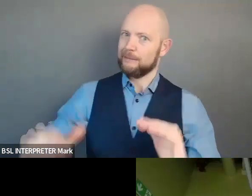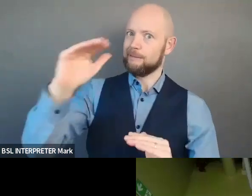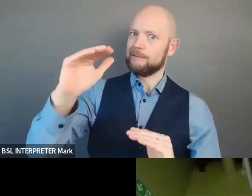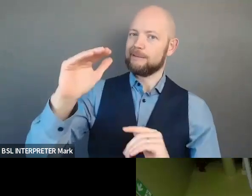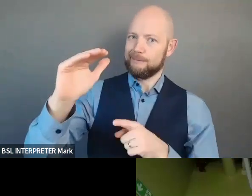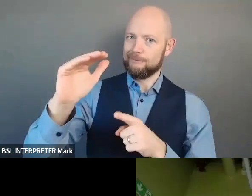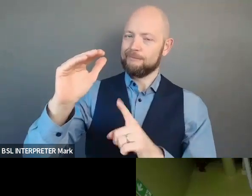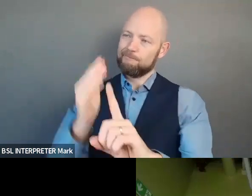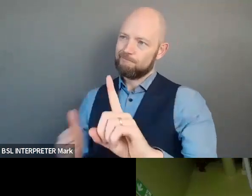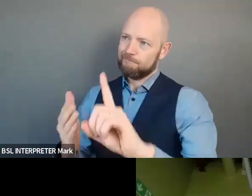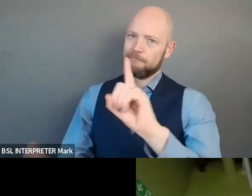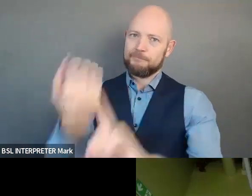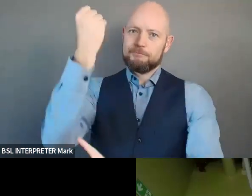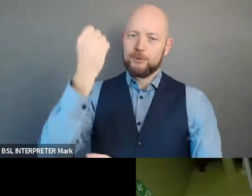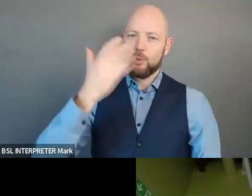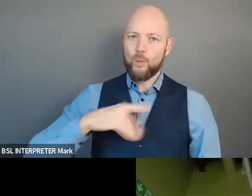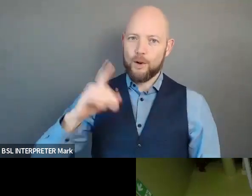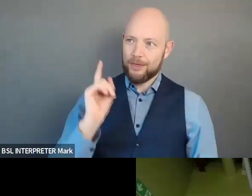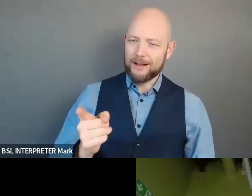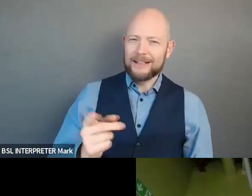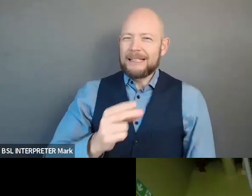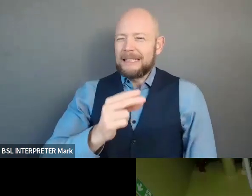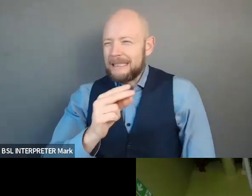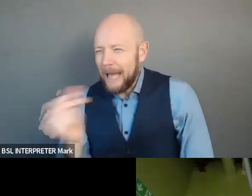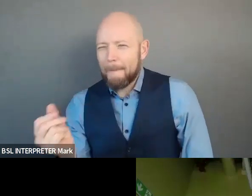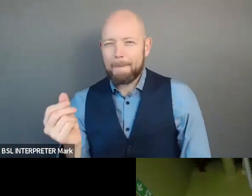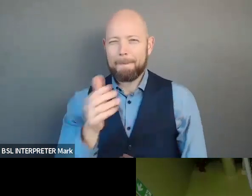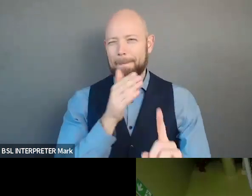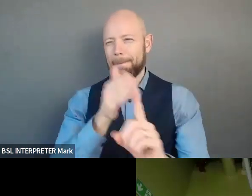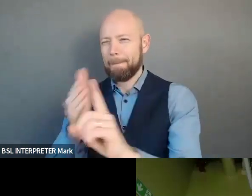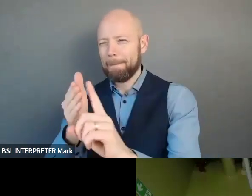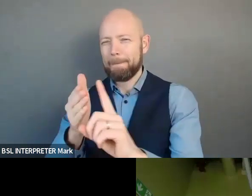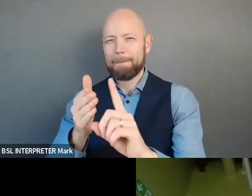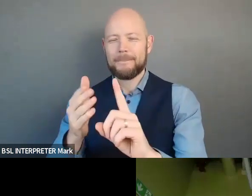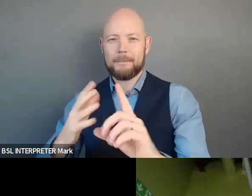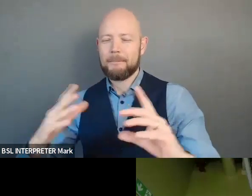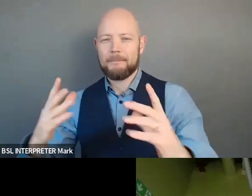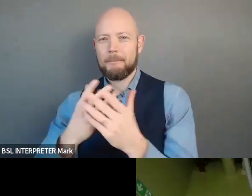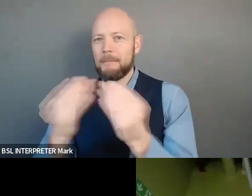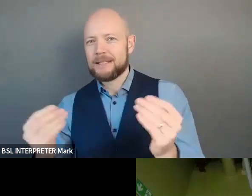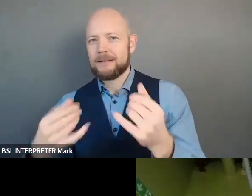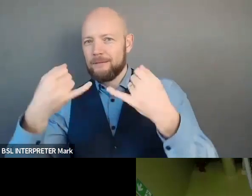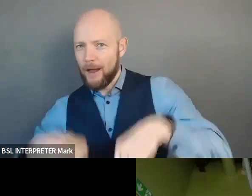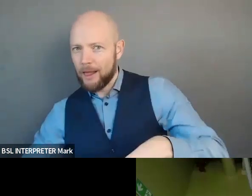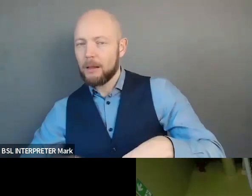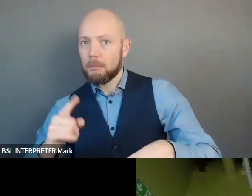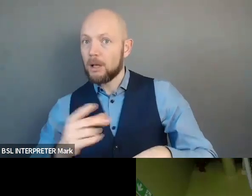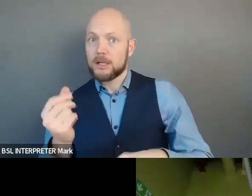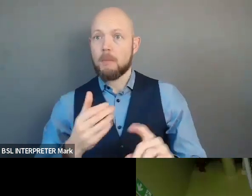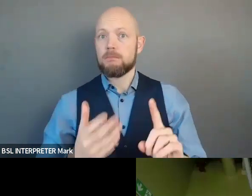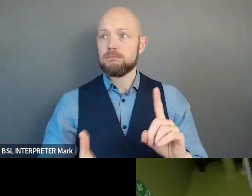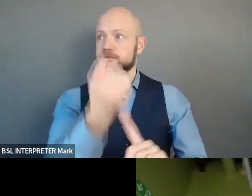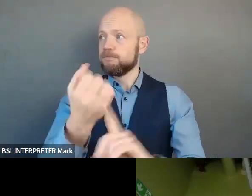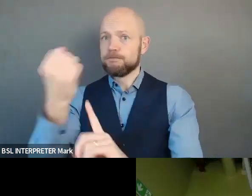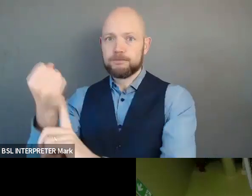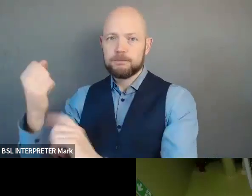university targets. We didn't hit every one of those benchmarks, but it was, I think, a signal.